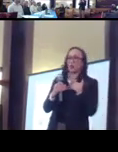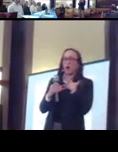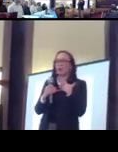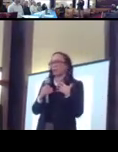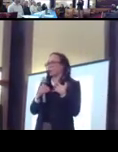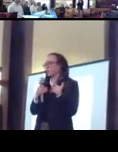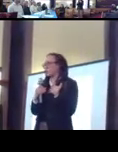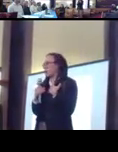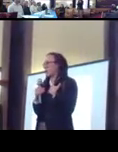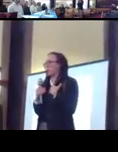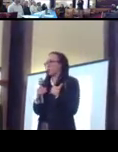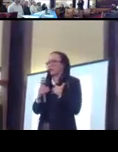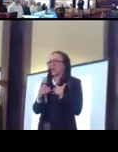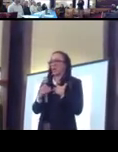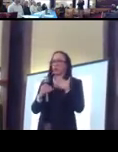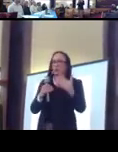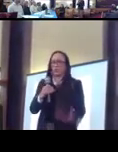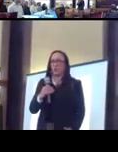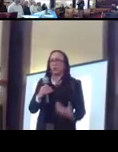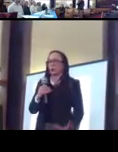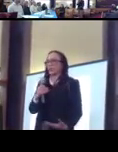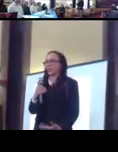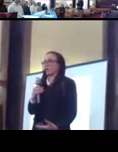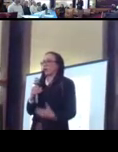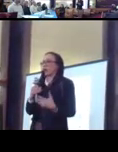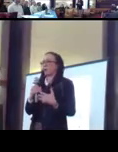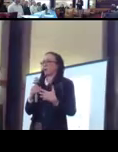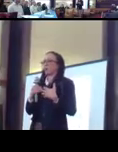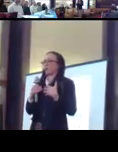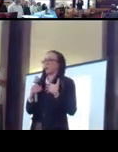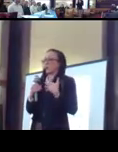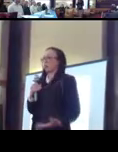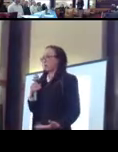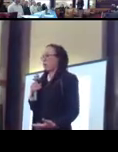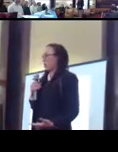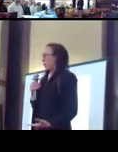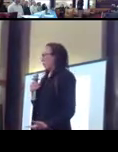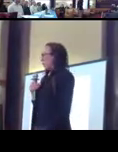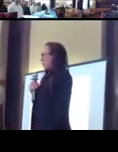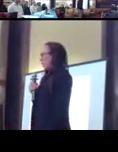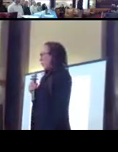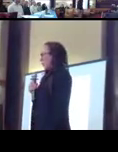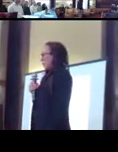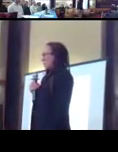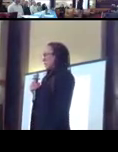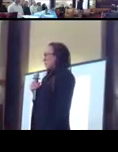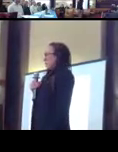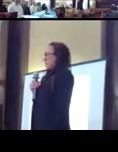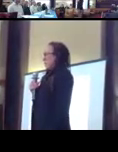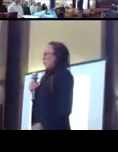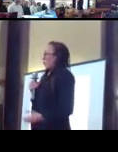we were the scribes for this plan, that community really was the author